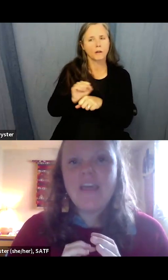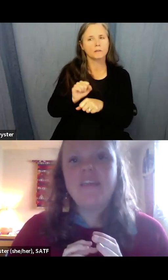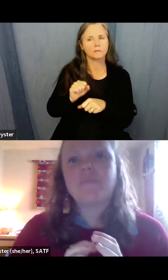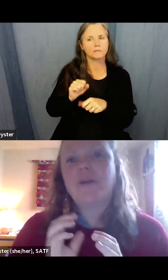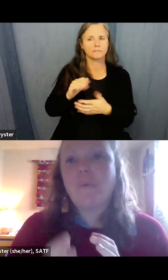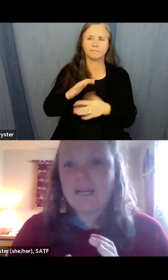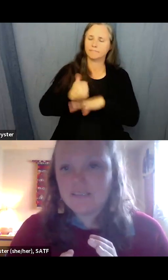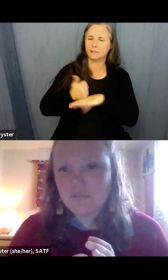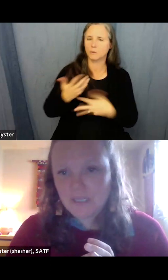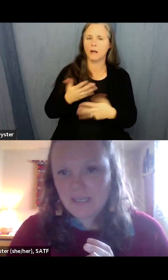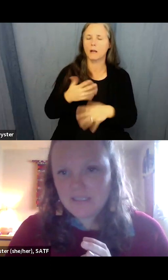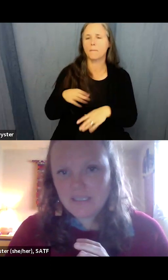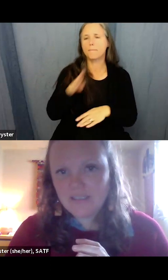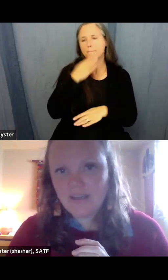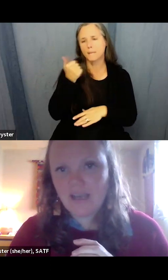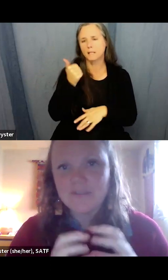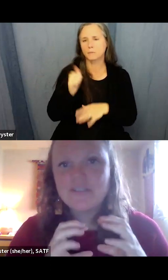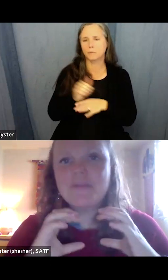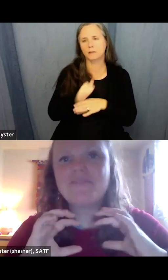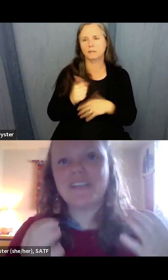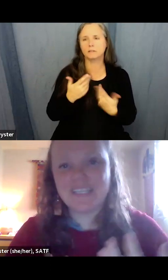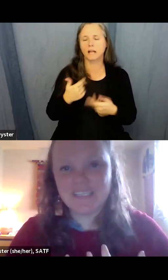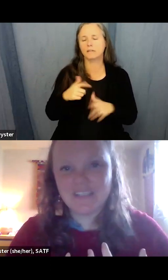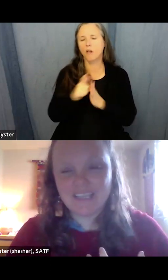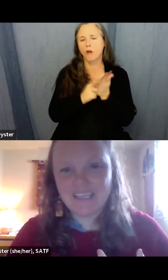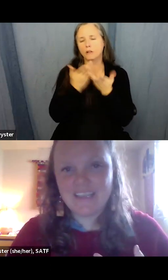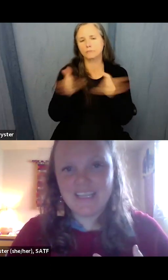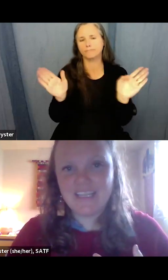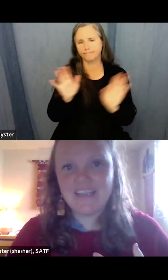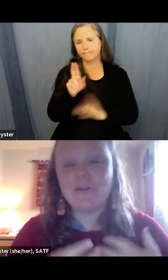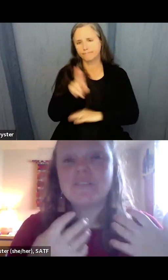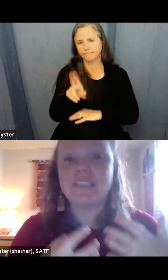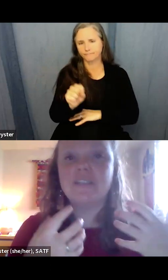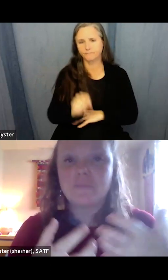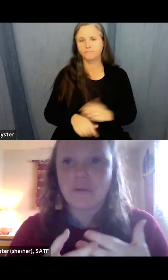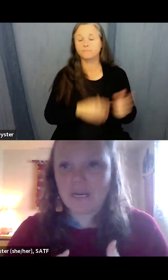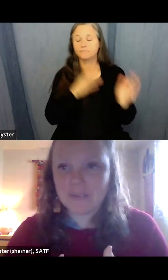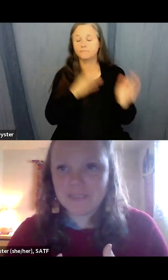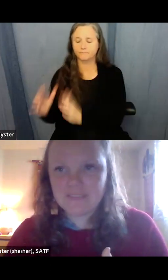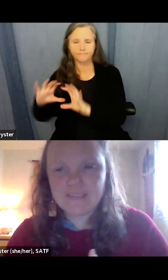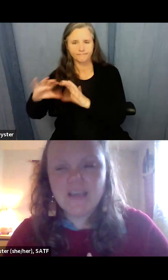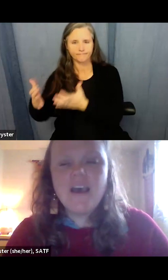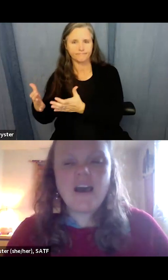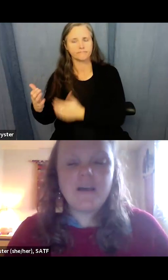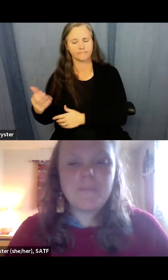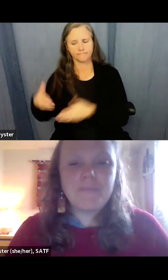under, they're required to work under. So just being very clear that those legal